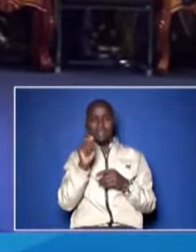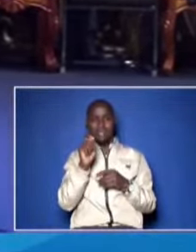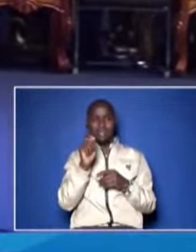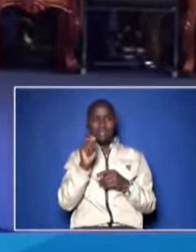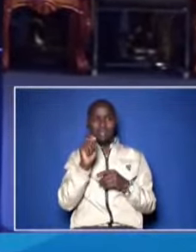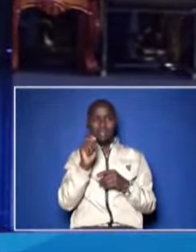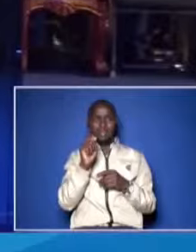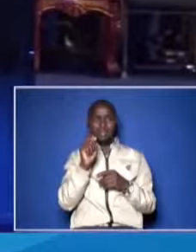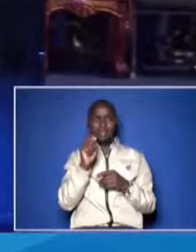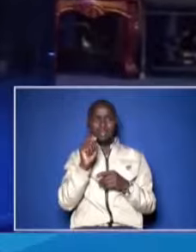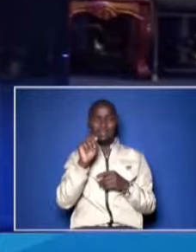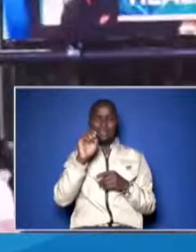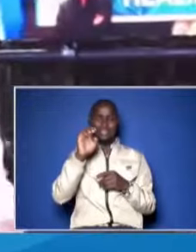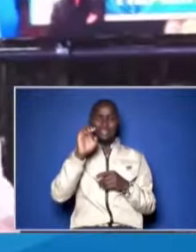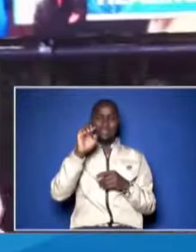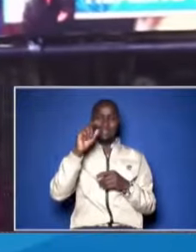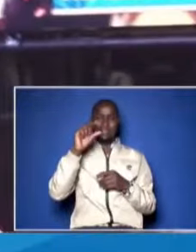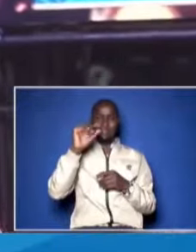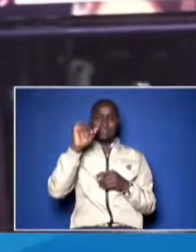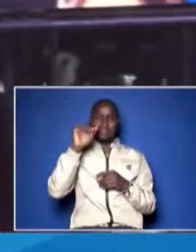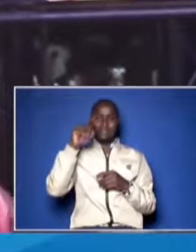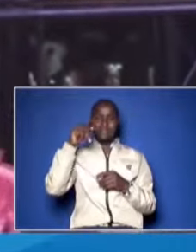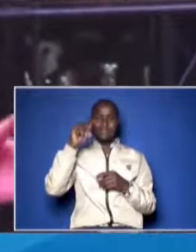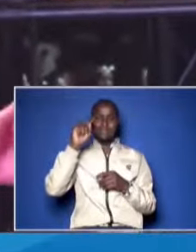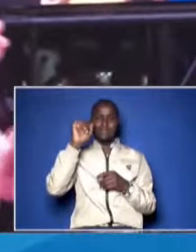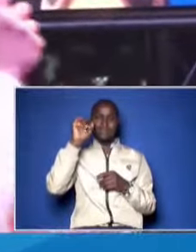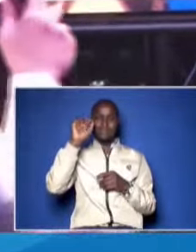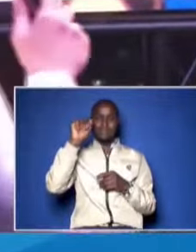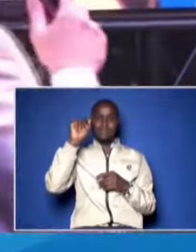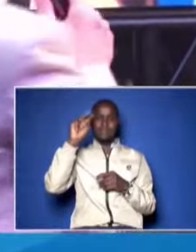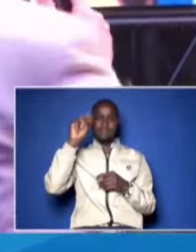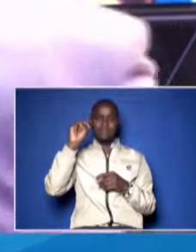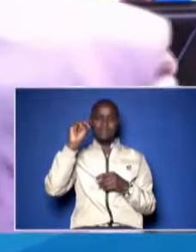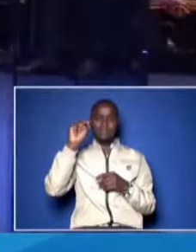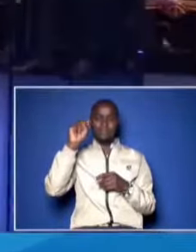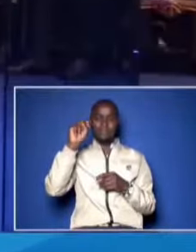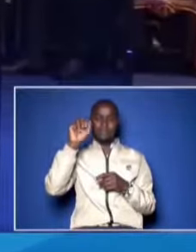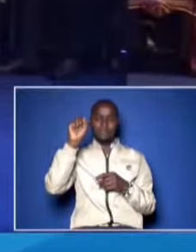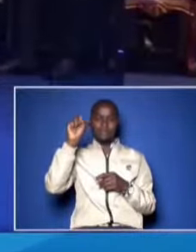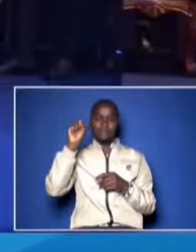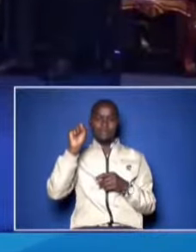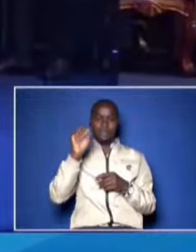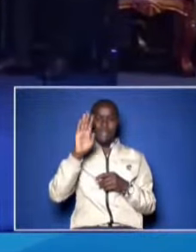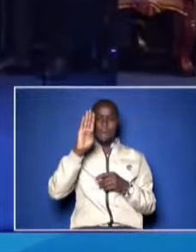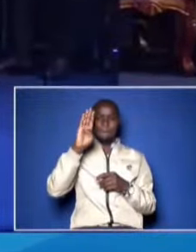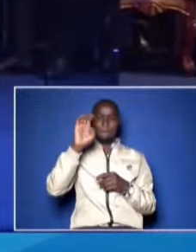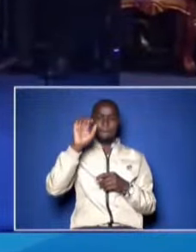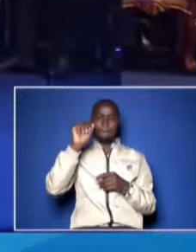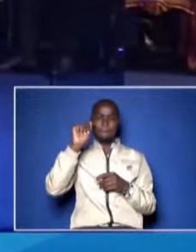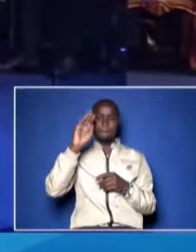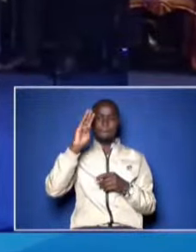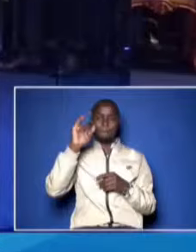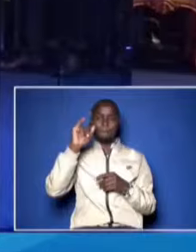Egyptians gone where are the bonian